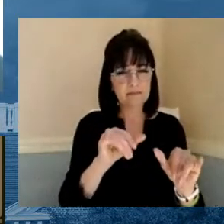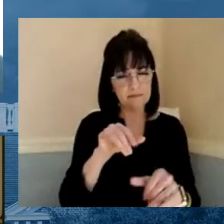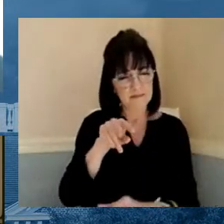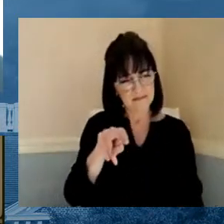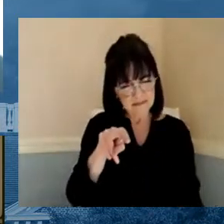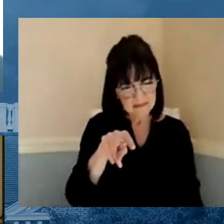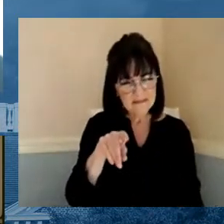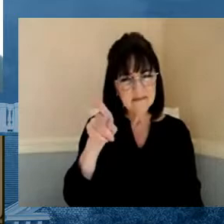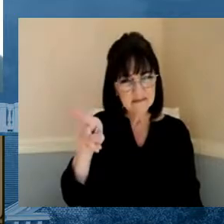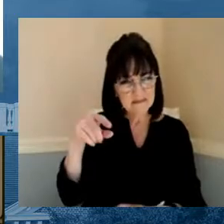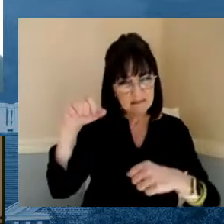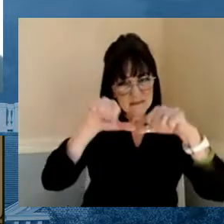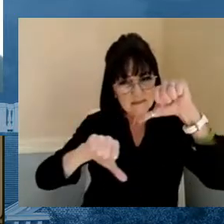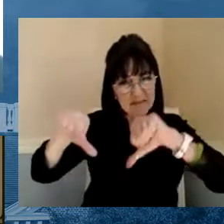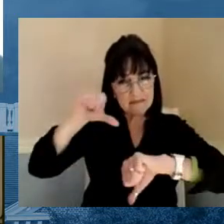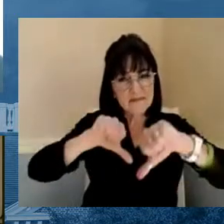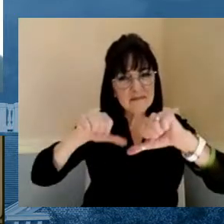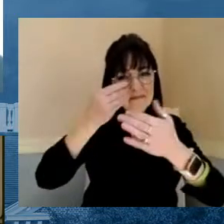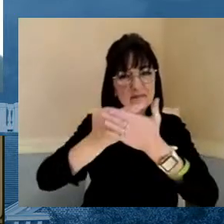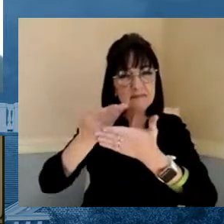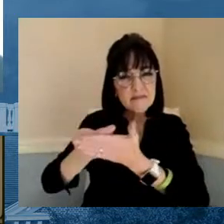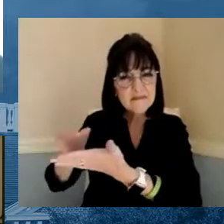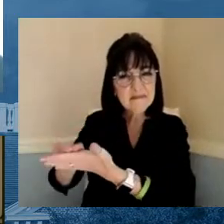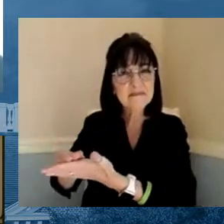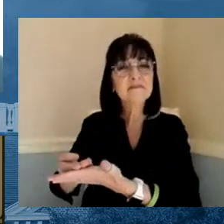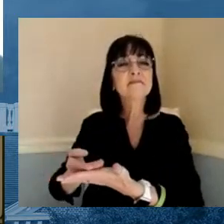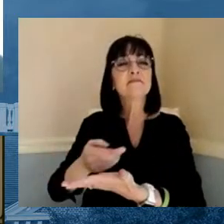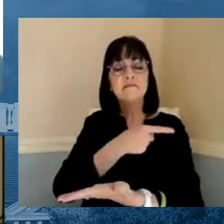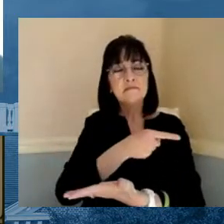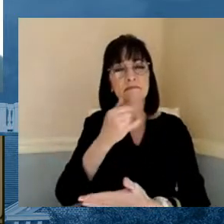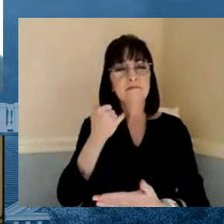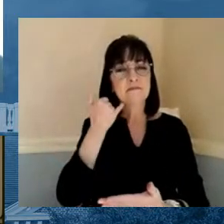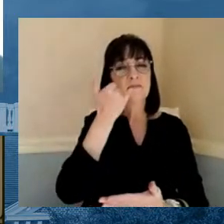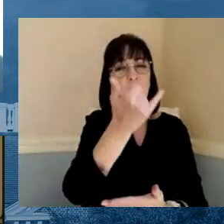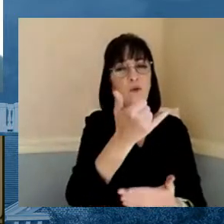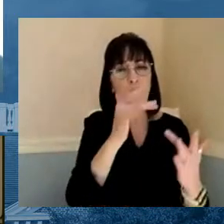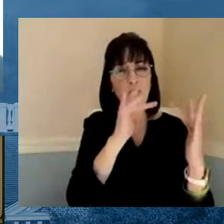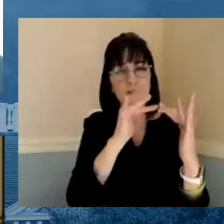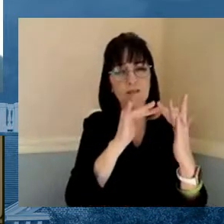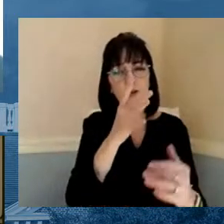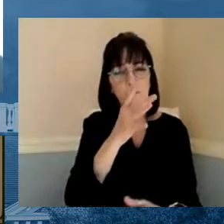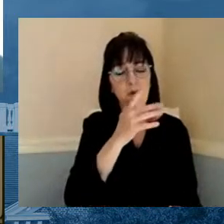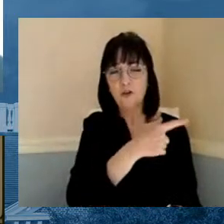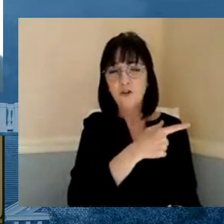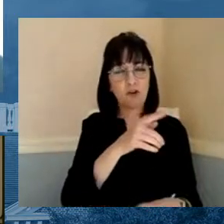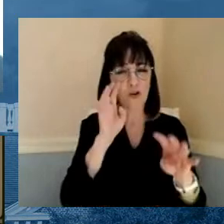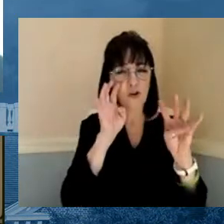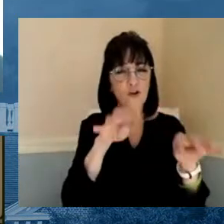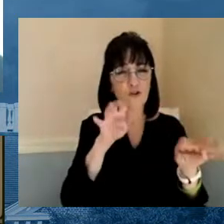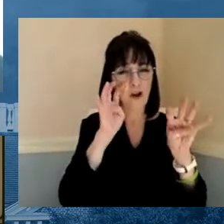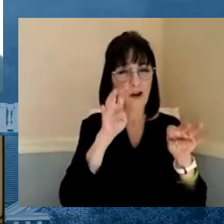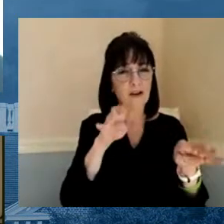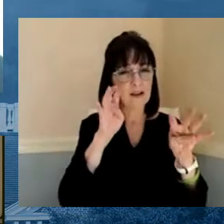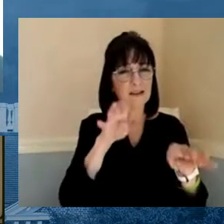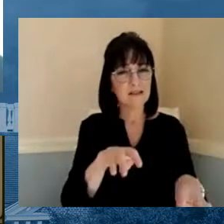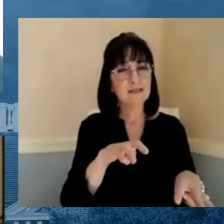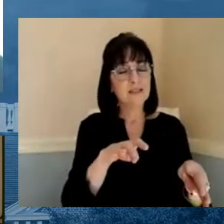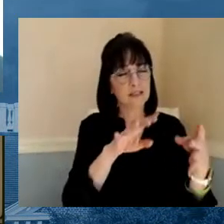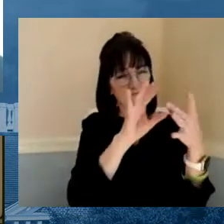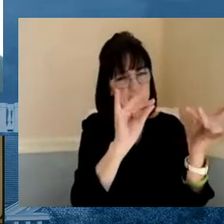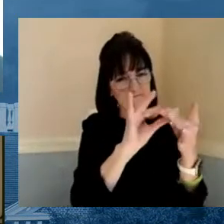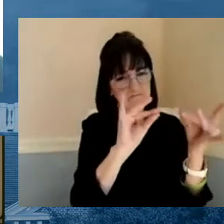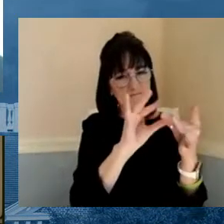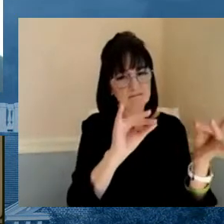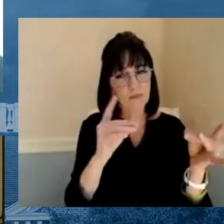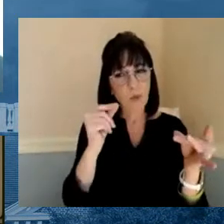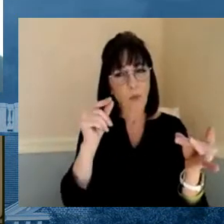finding. Later, she called her mother and eventually broke down crying. She told her mother what the scientists